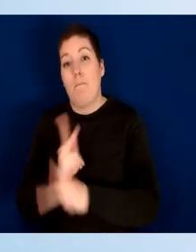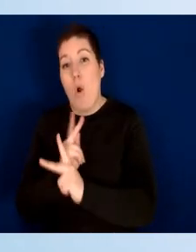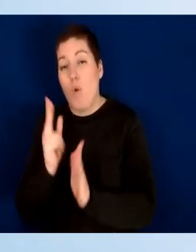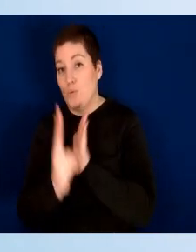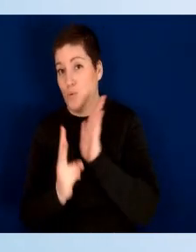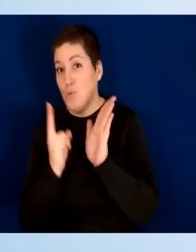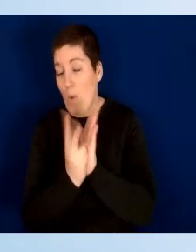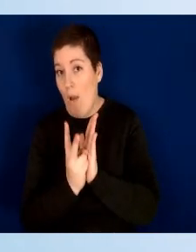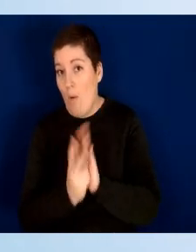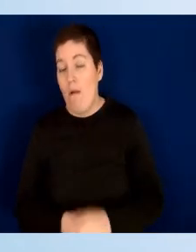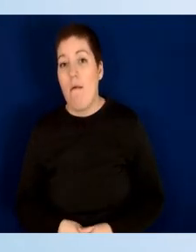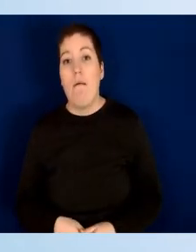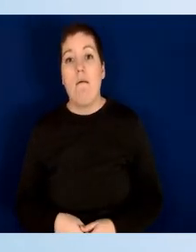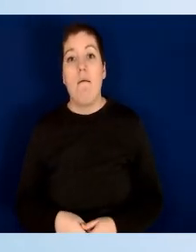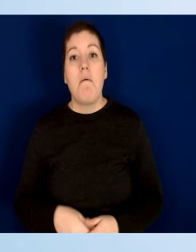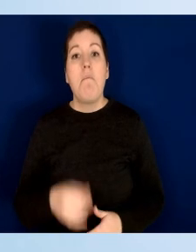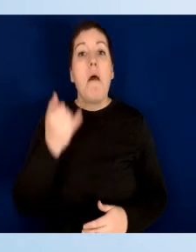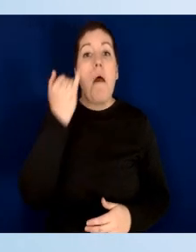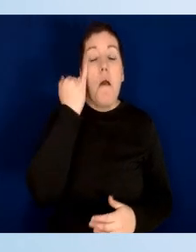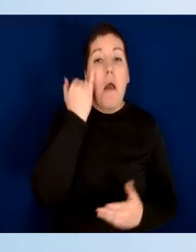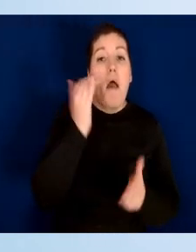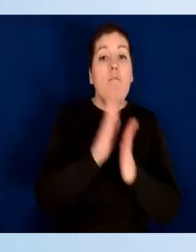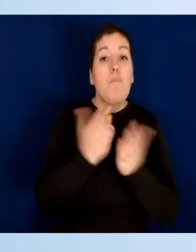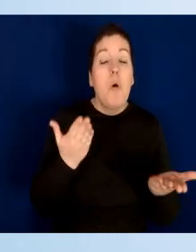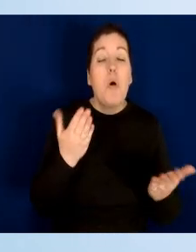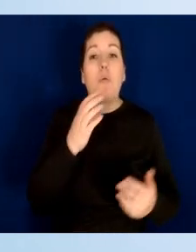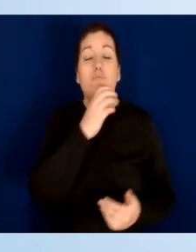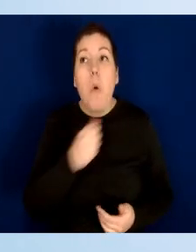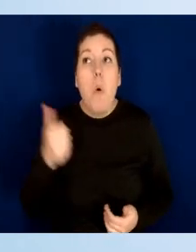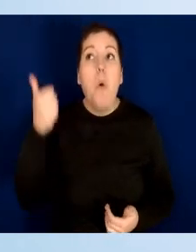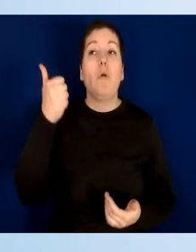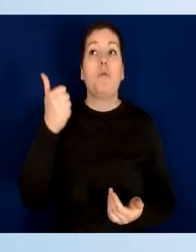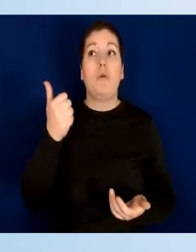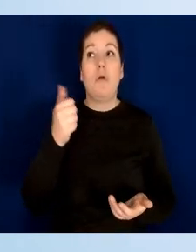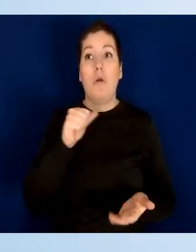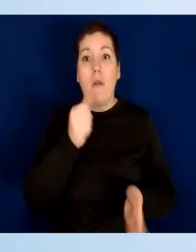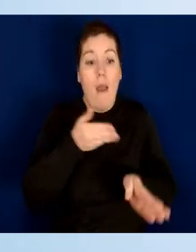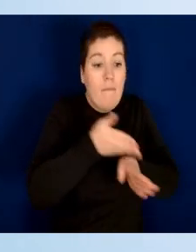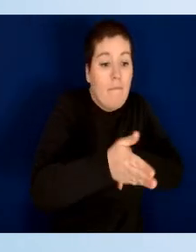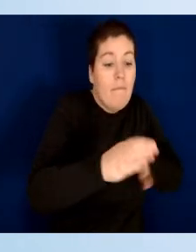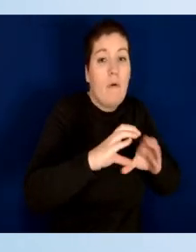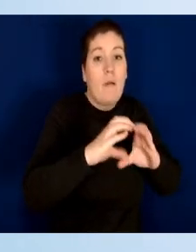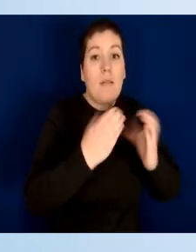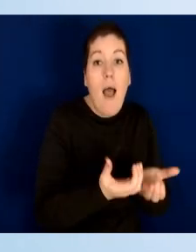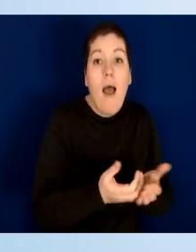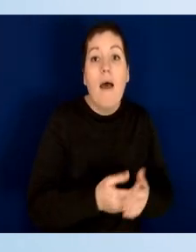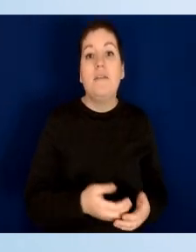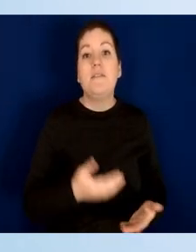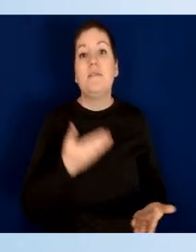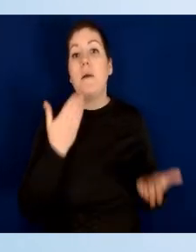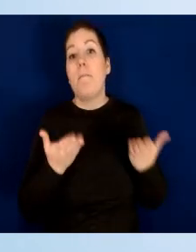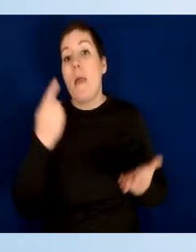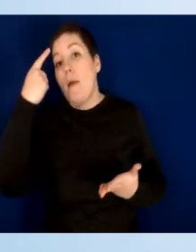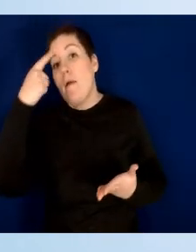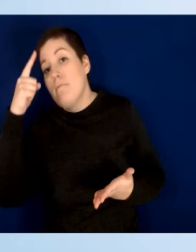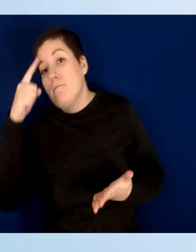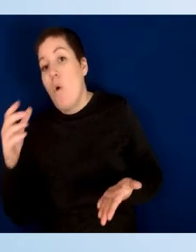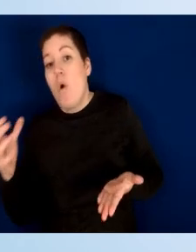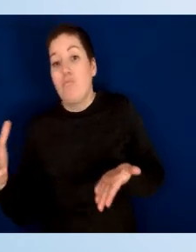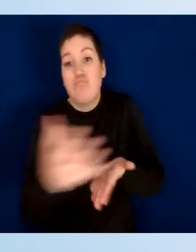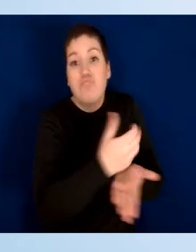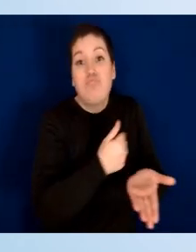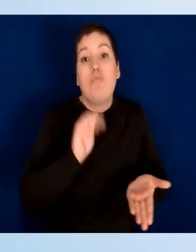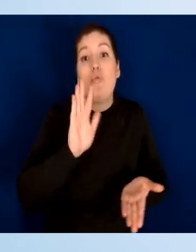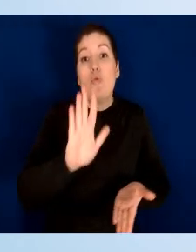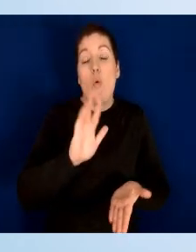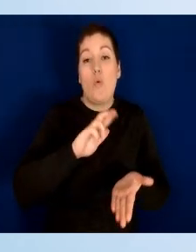taken out of the library. 3-day loan books can be taken home for 3 days. Regular loan books can be taken out for 3 weeks. These are